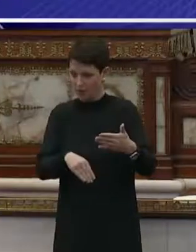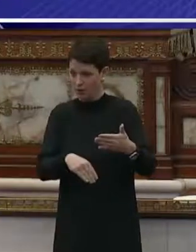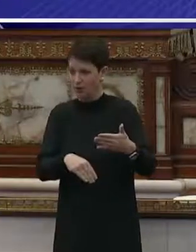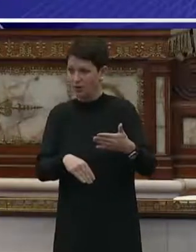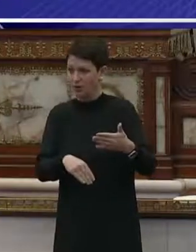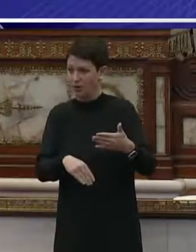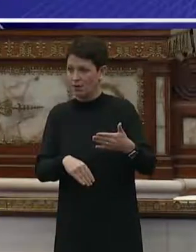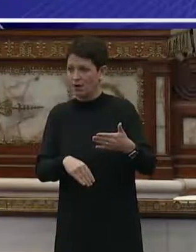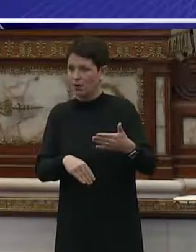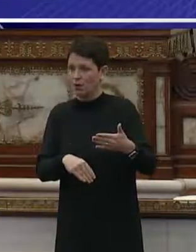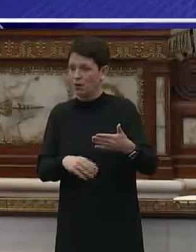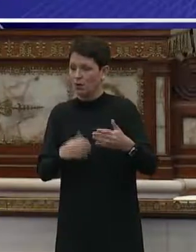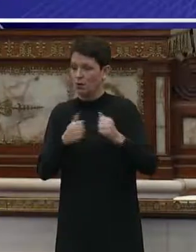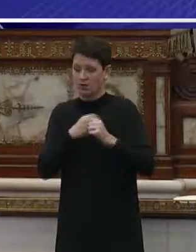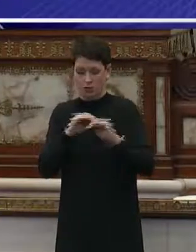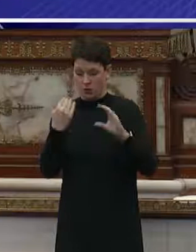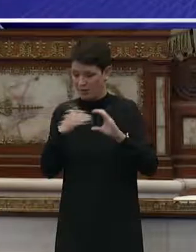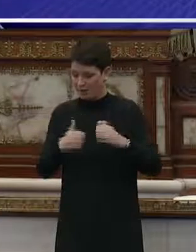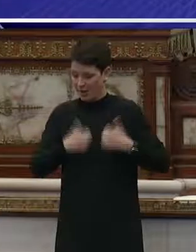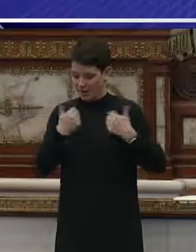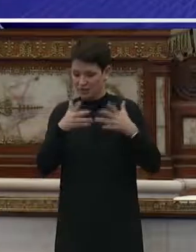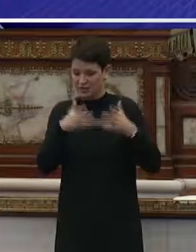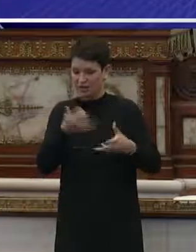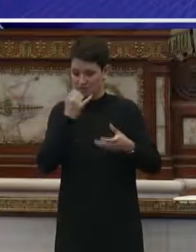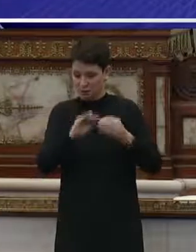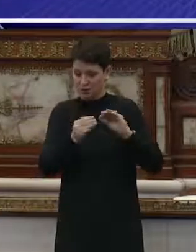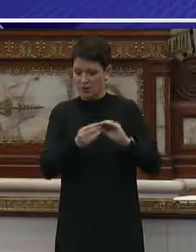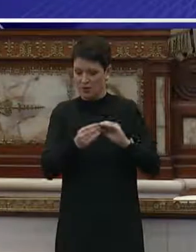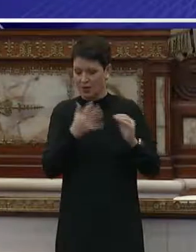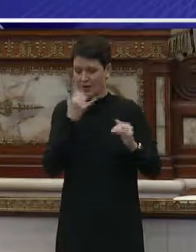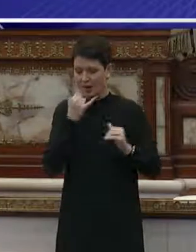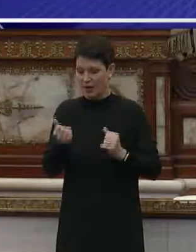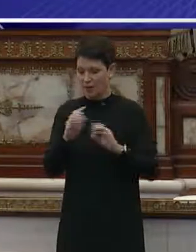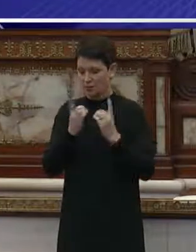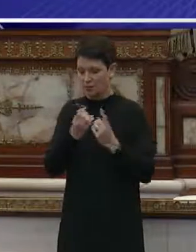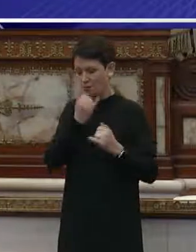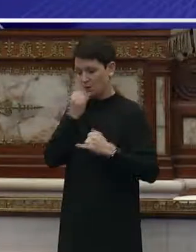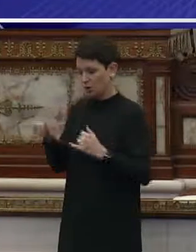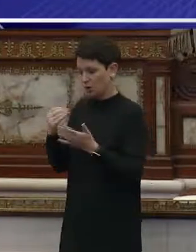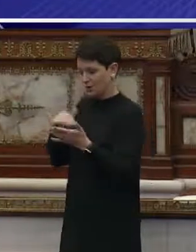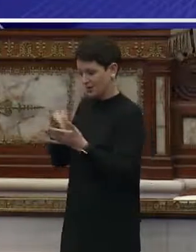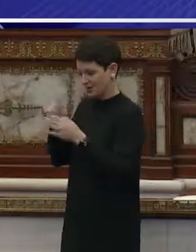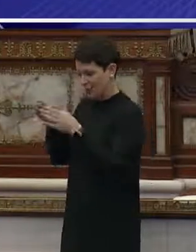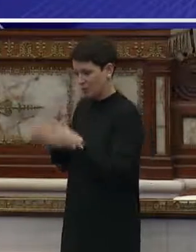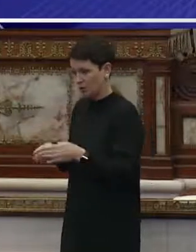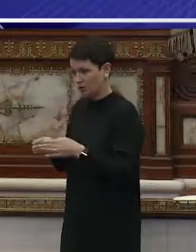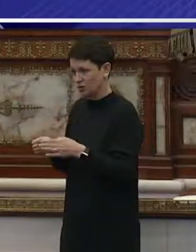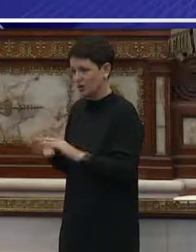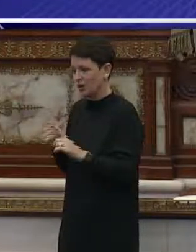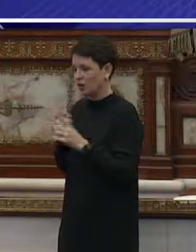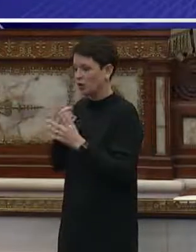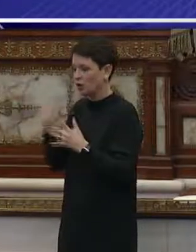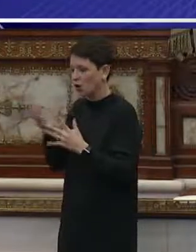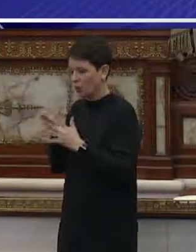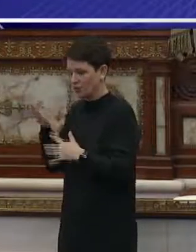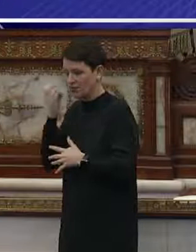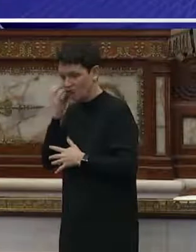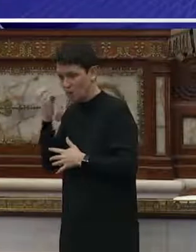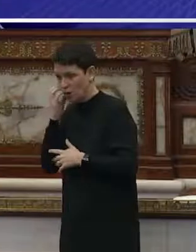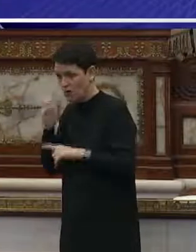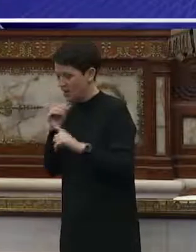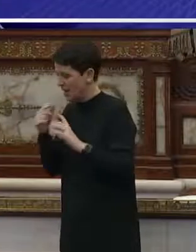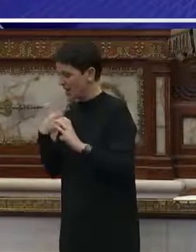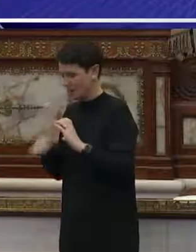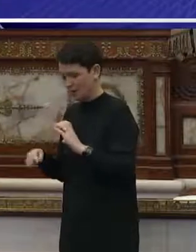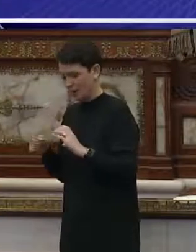form completed without an email address, leave a phone number. When Health Department circles back to that citizen, they'll circle back via phone and not via email.